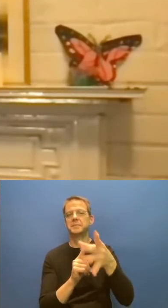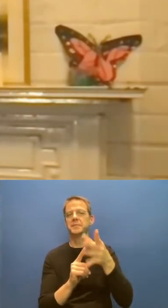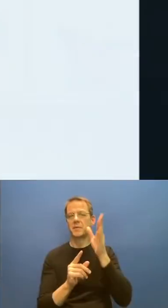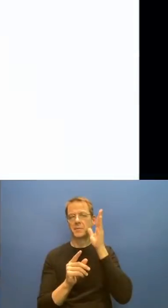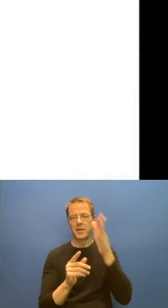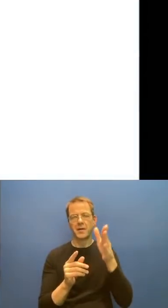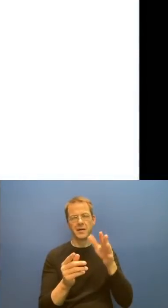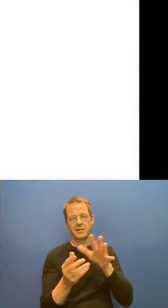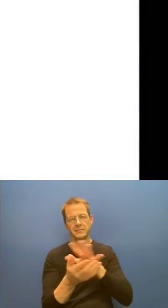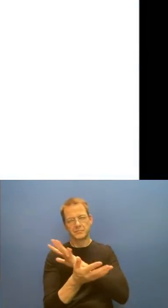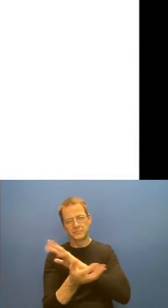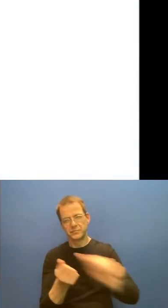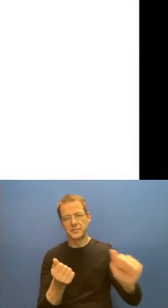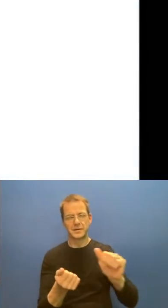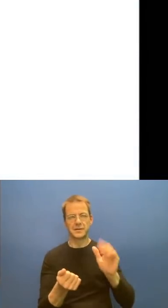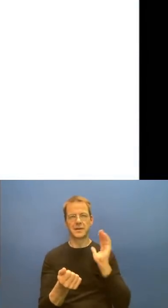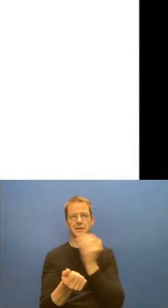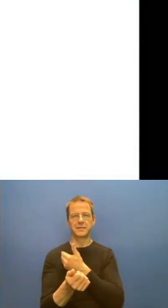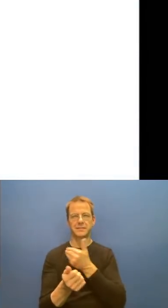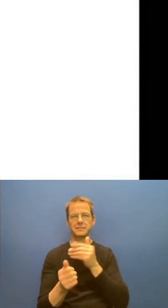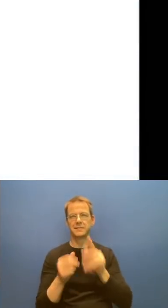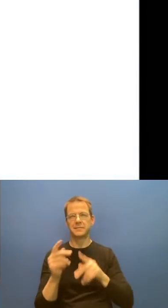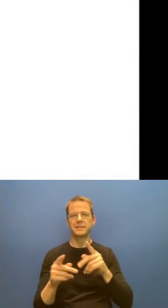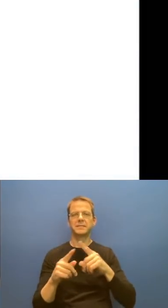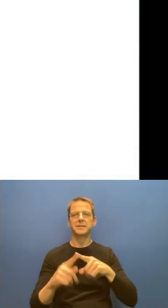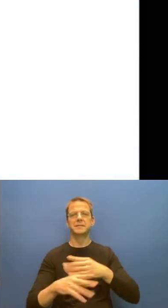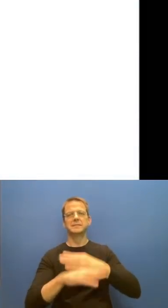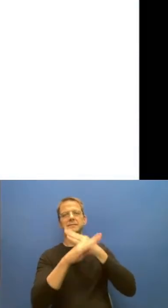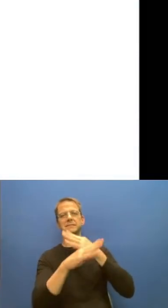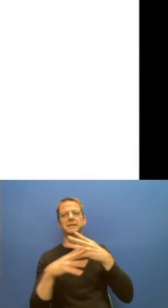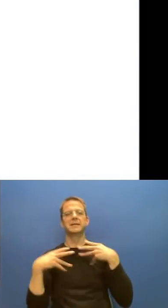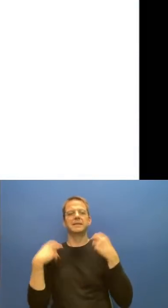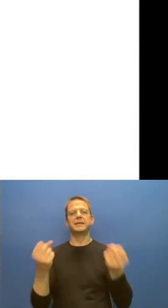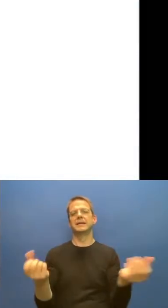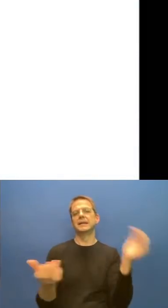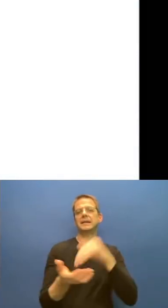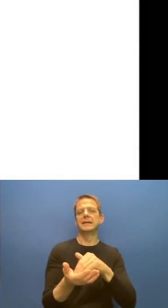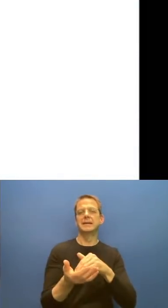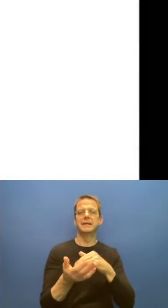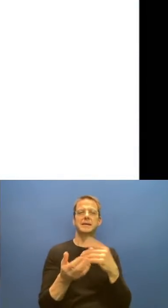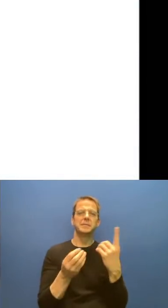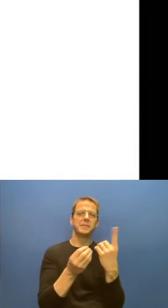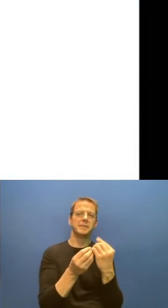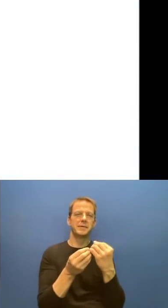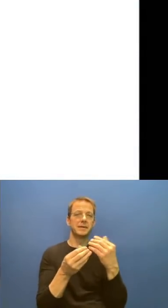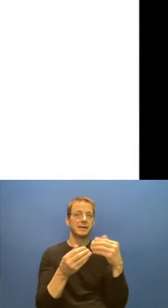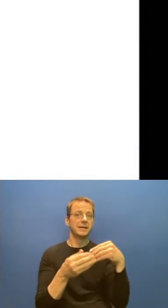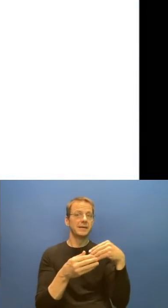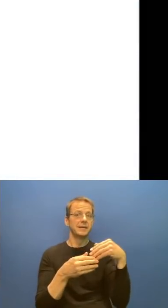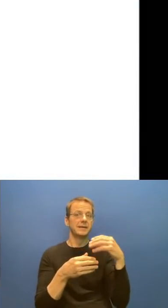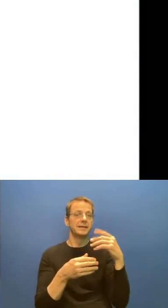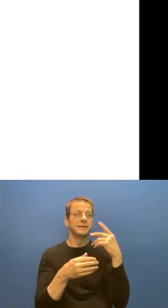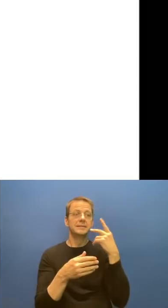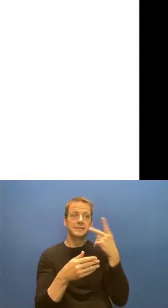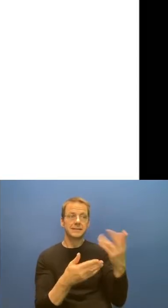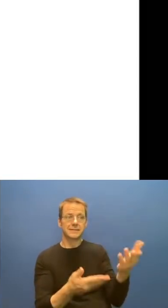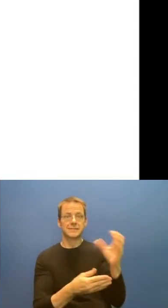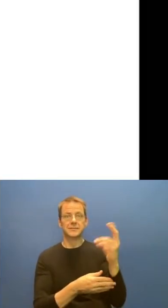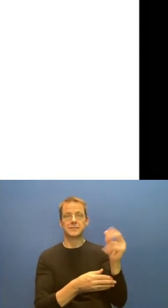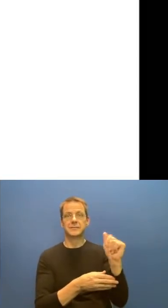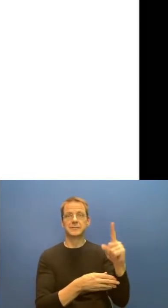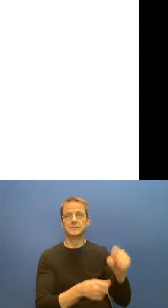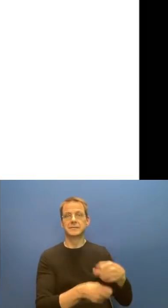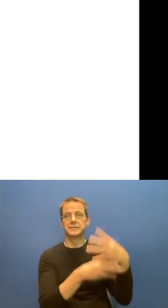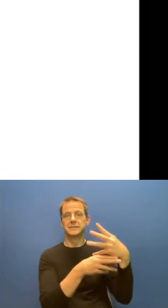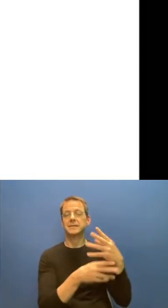think it's the last one there. So the problem is that, well, there's two problems. First of all, we have no